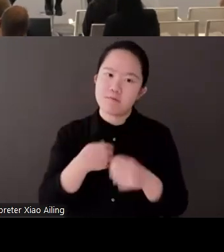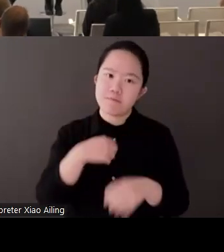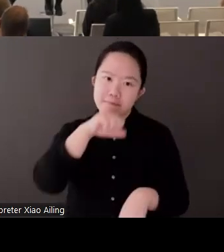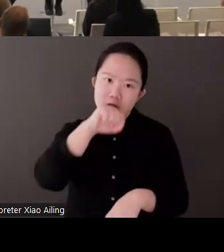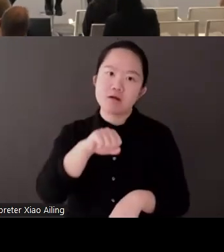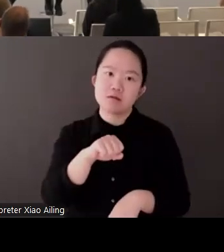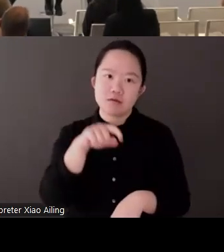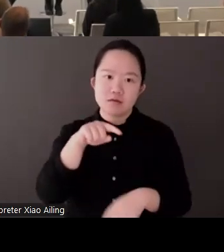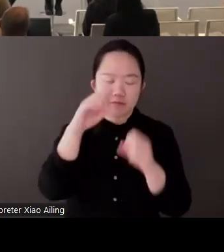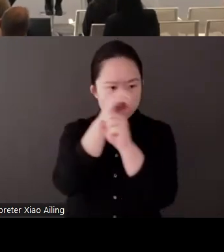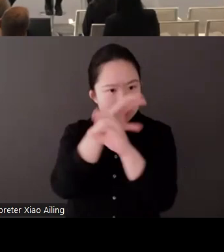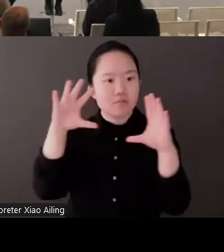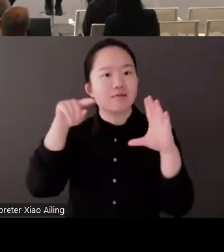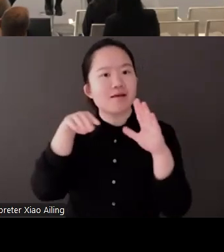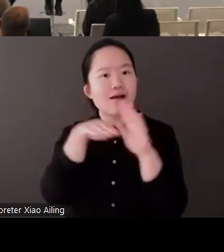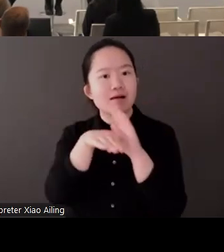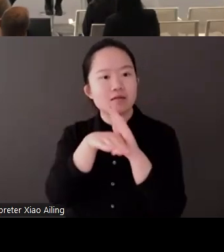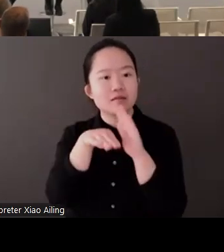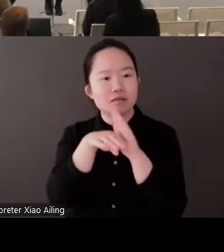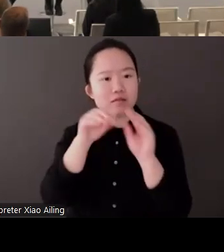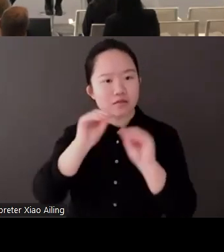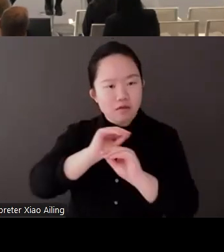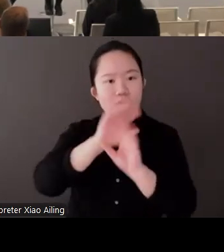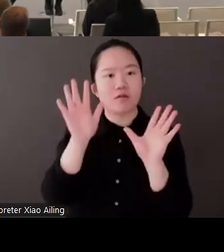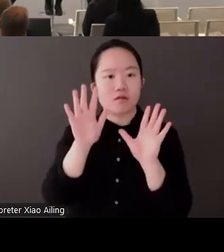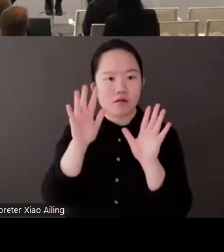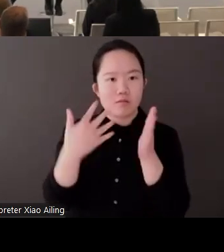thing related to accessibility.